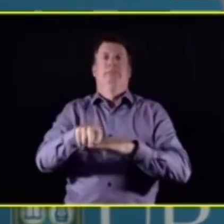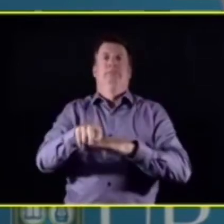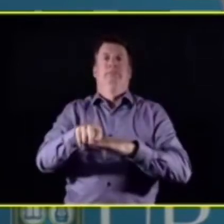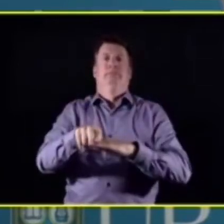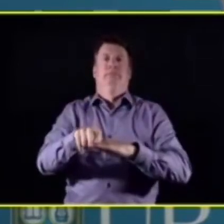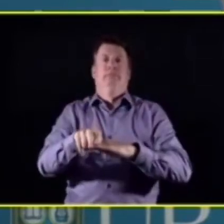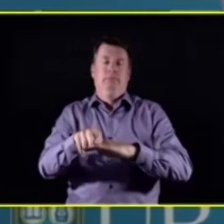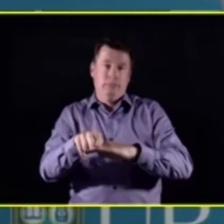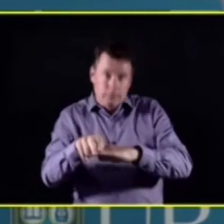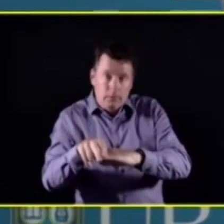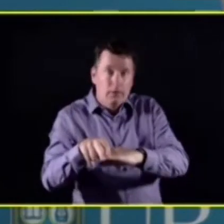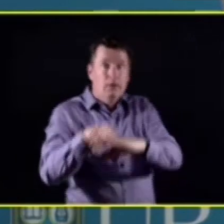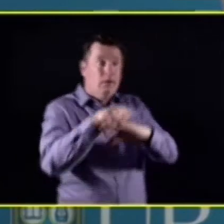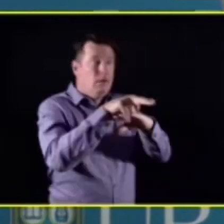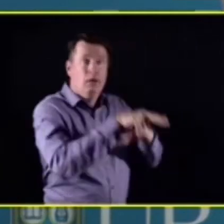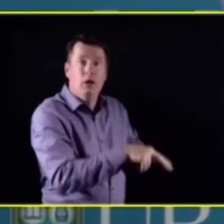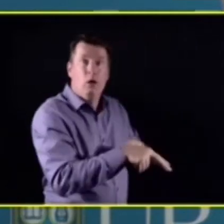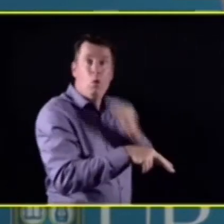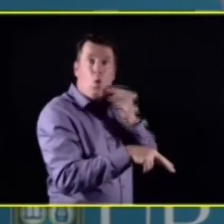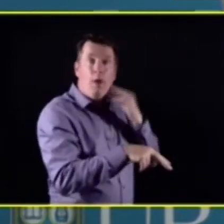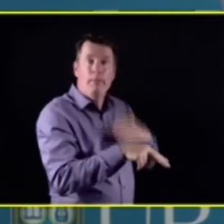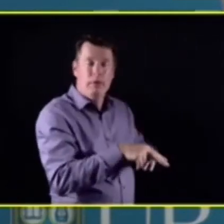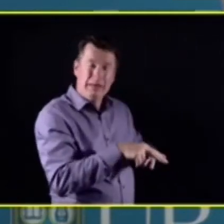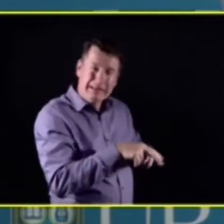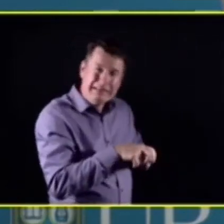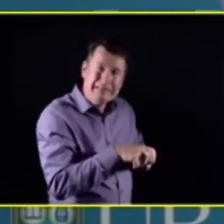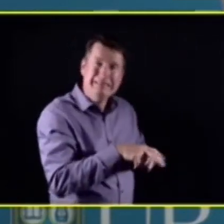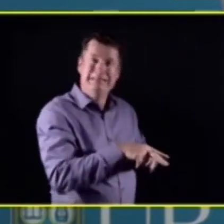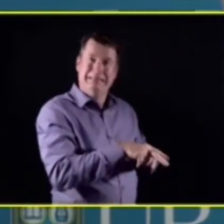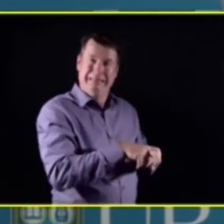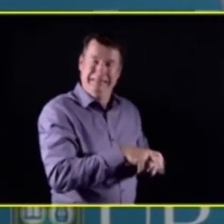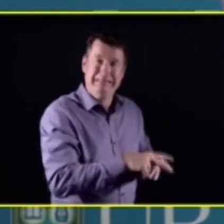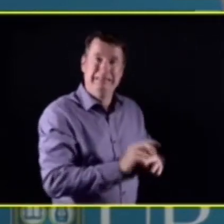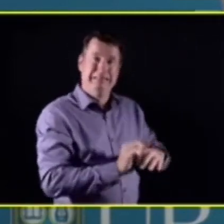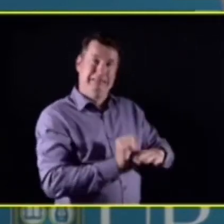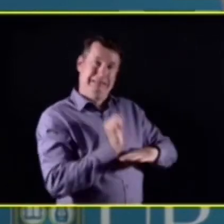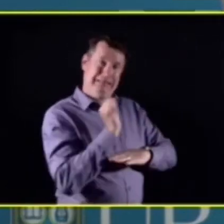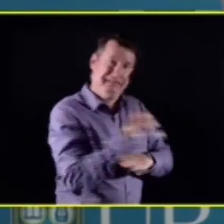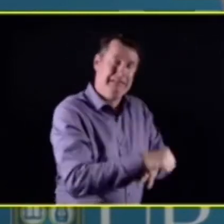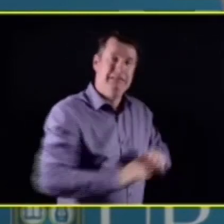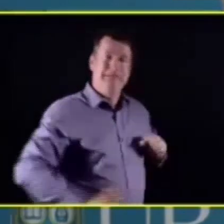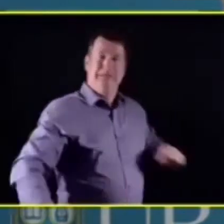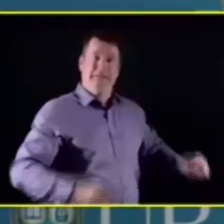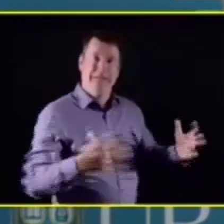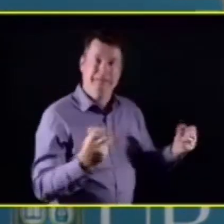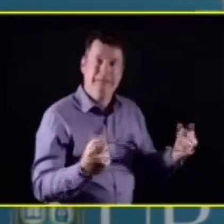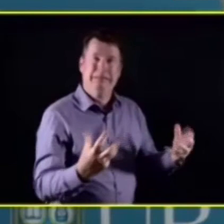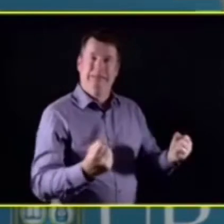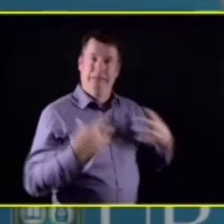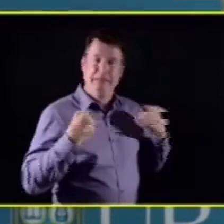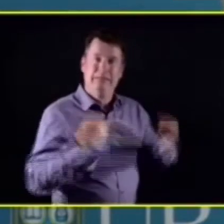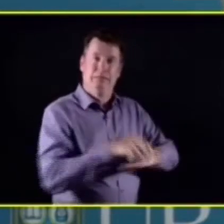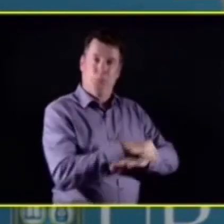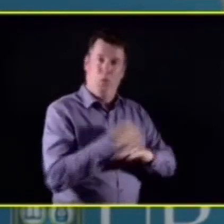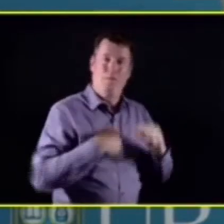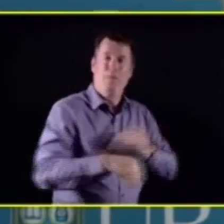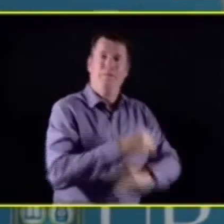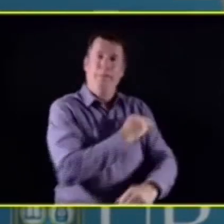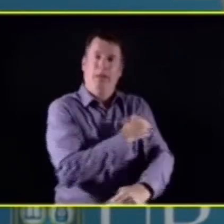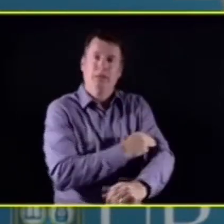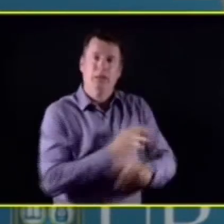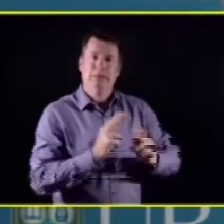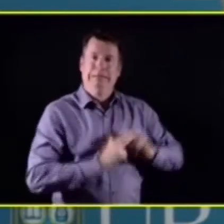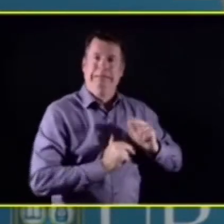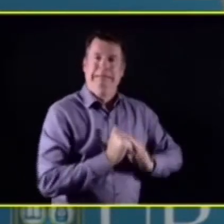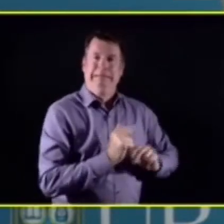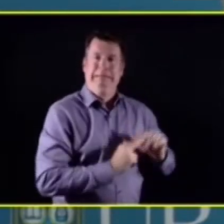love to hear Mr. Barish's experience with that. But the telehealth unit, we put in every COVID patient's home, and